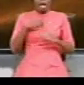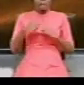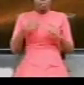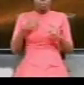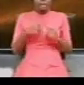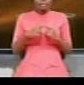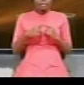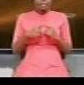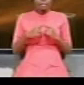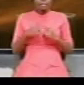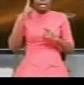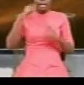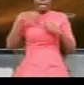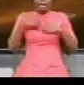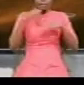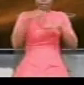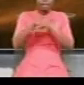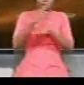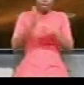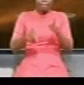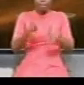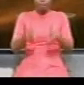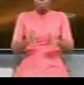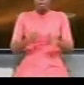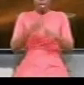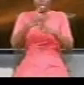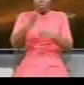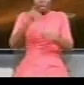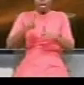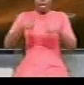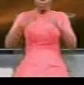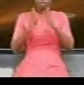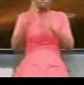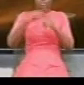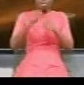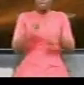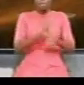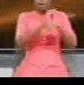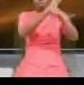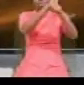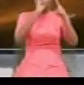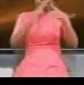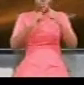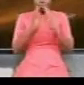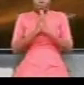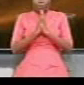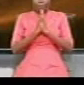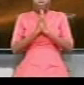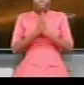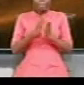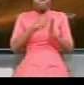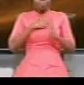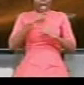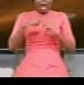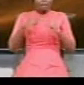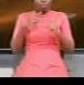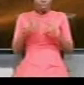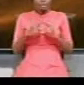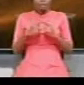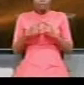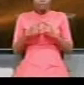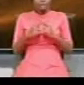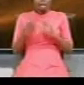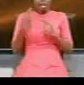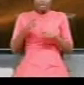he had sent the multitudes away, he went up into a mountain apart to pray. And when